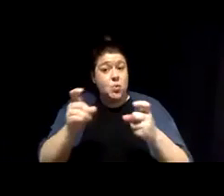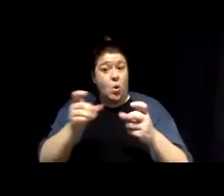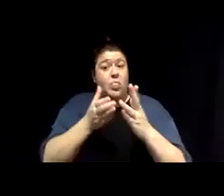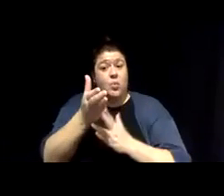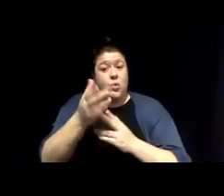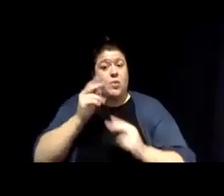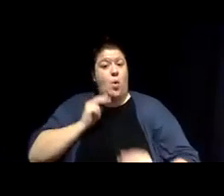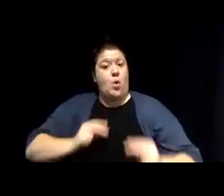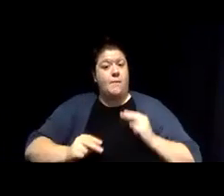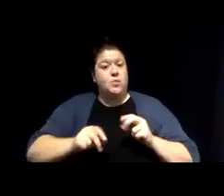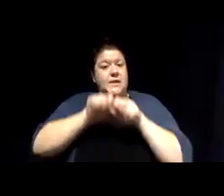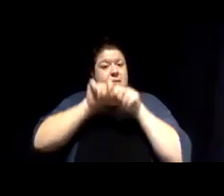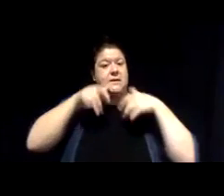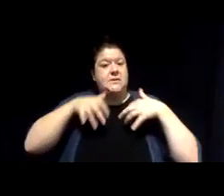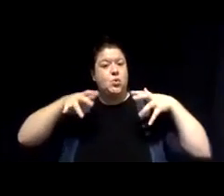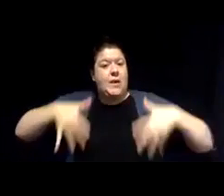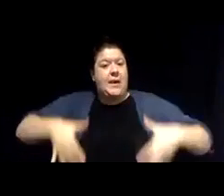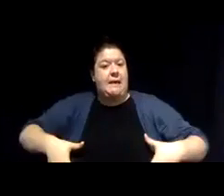so